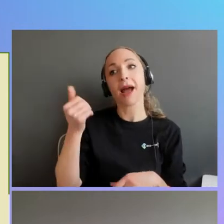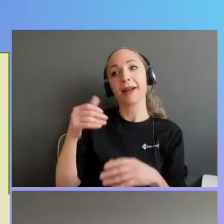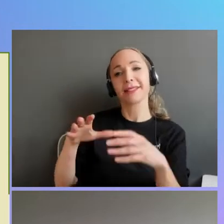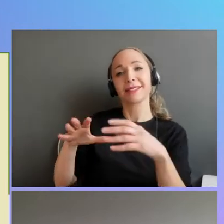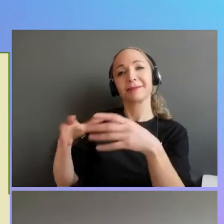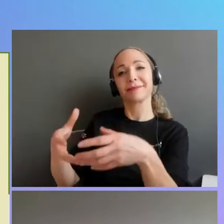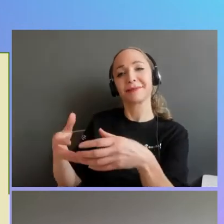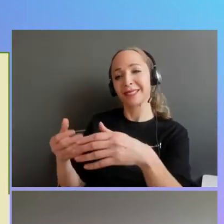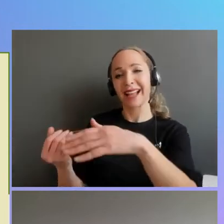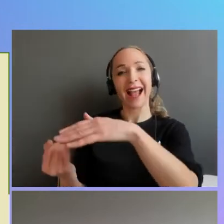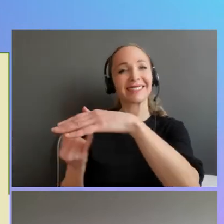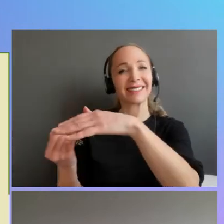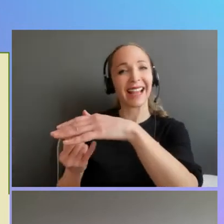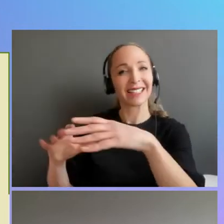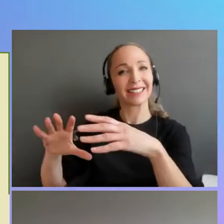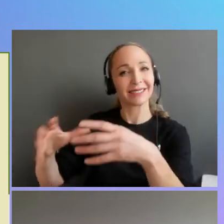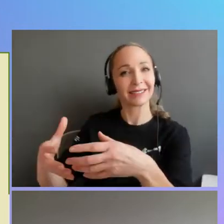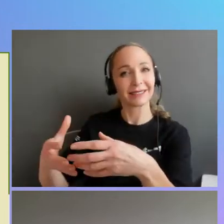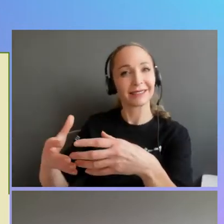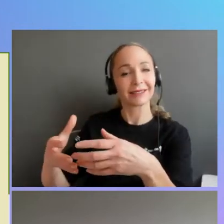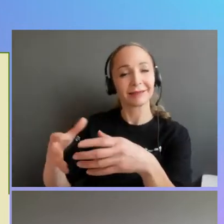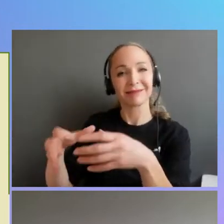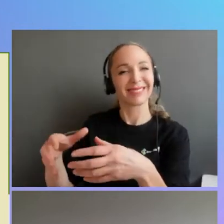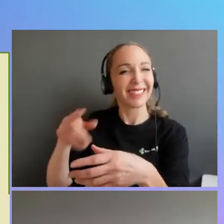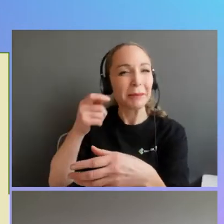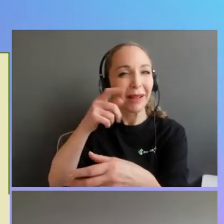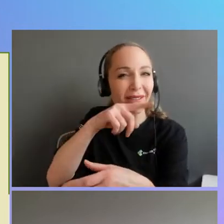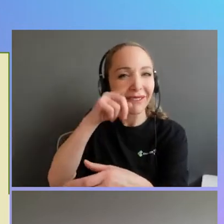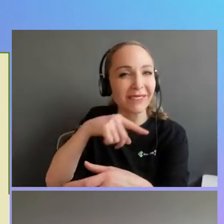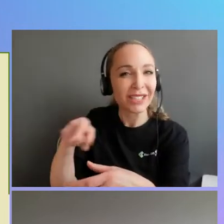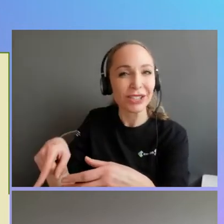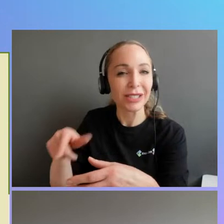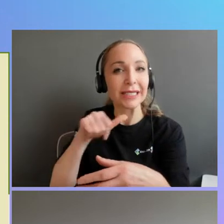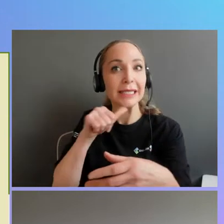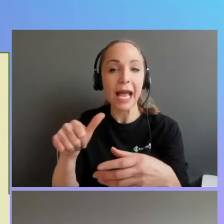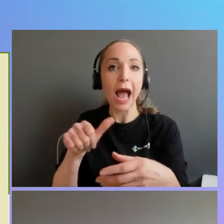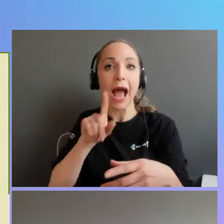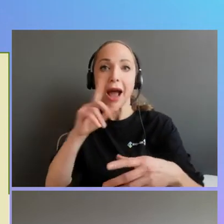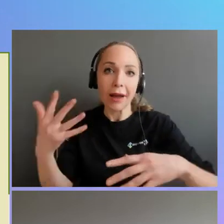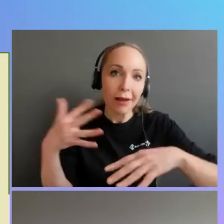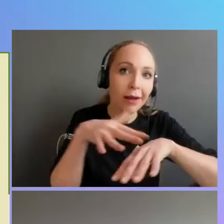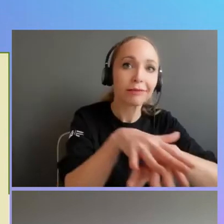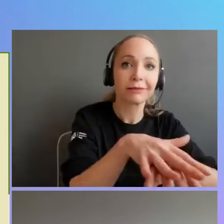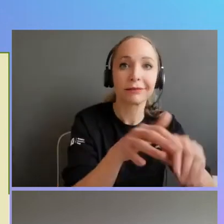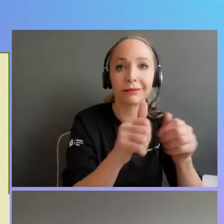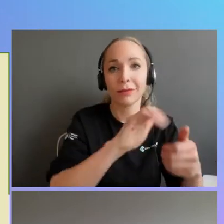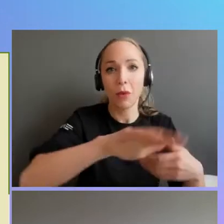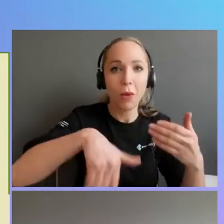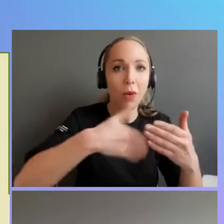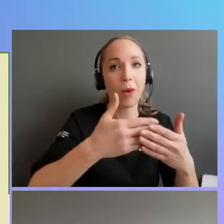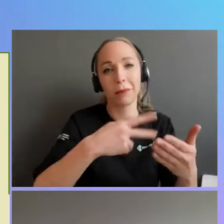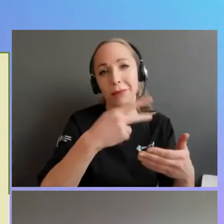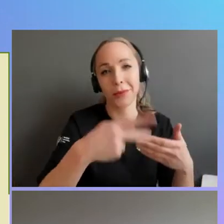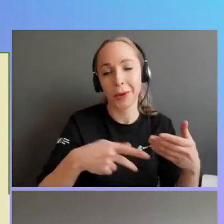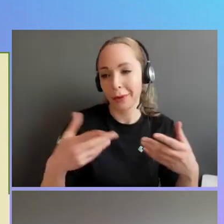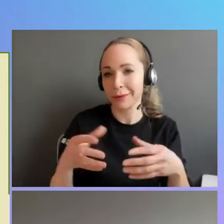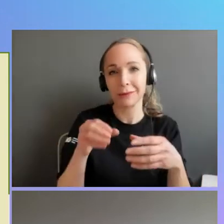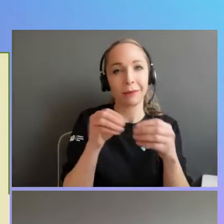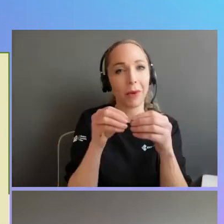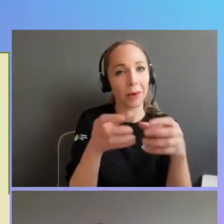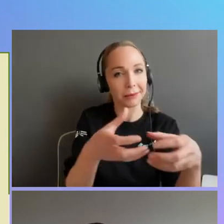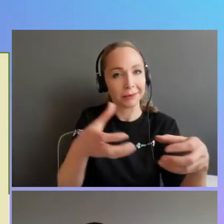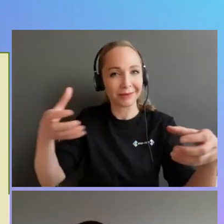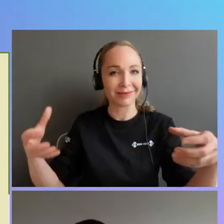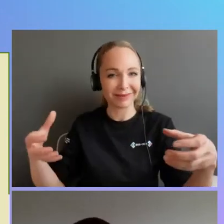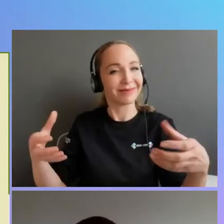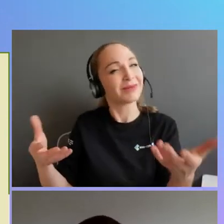artificial environment, there are additional considerations to have when building